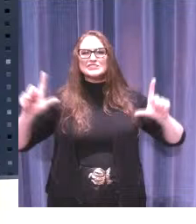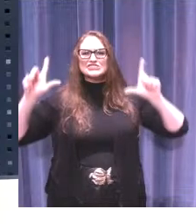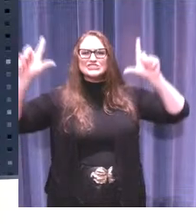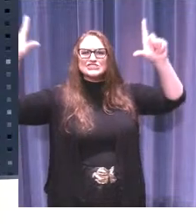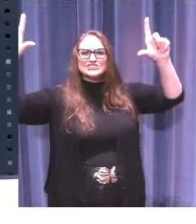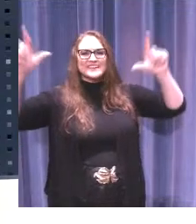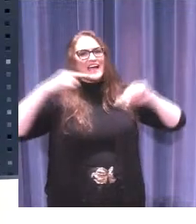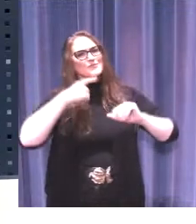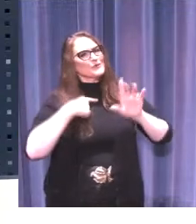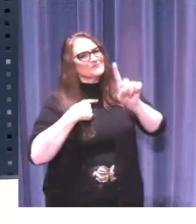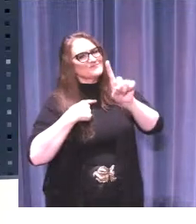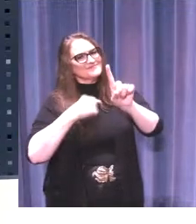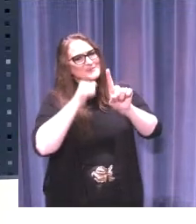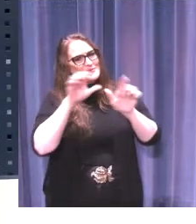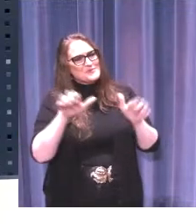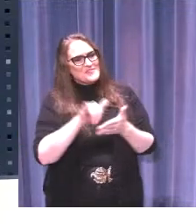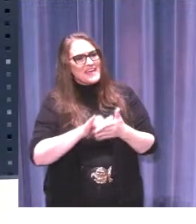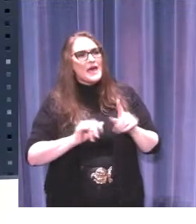that. But